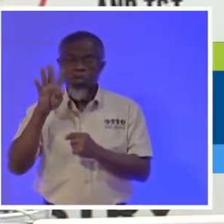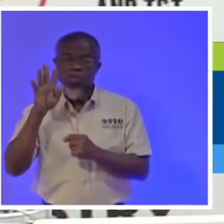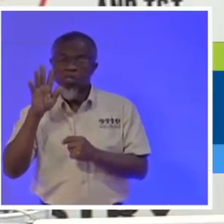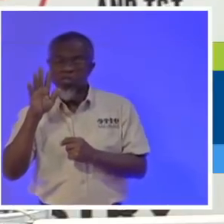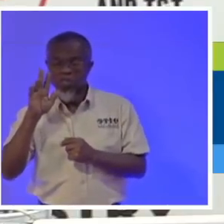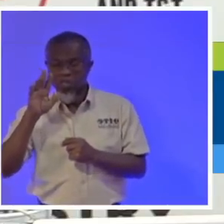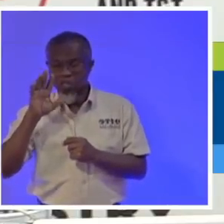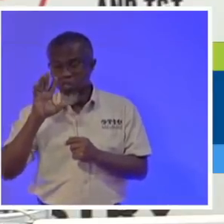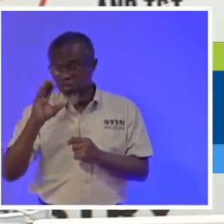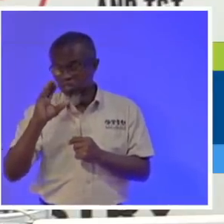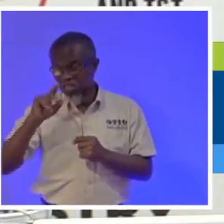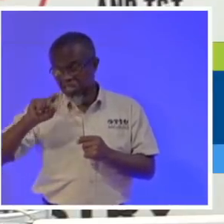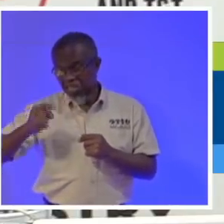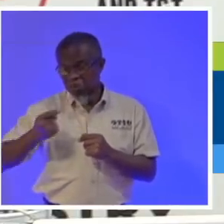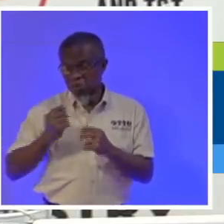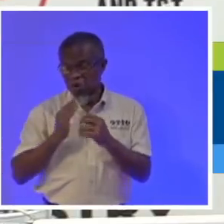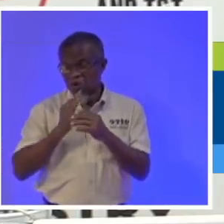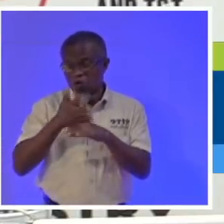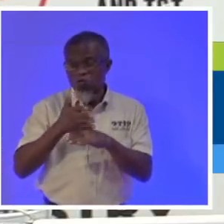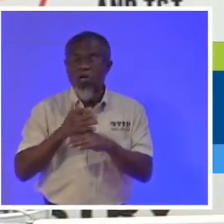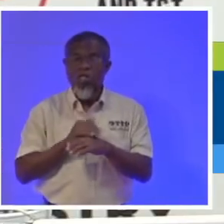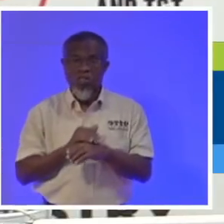1,444,171 doses of vaccines.